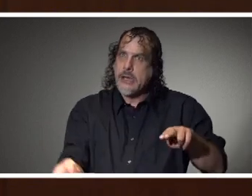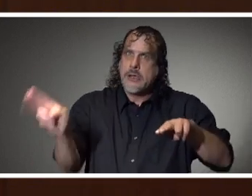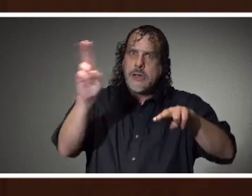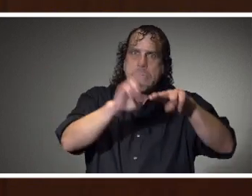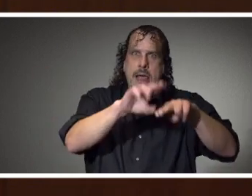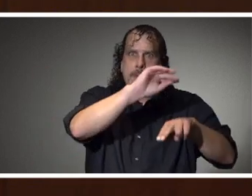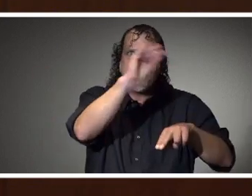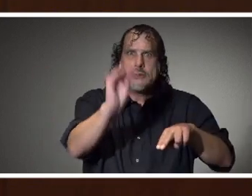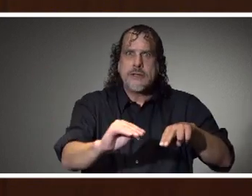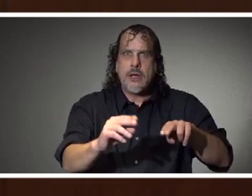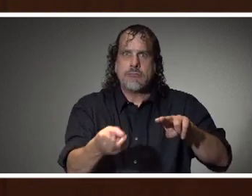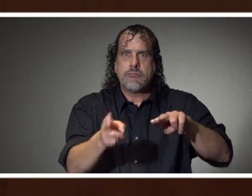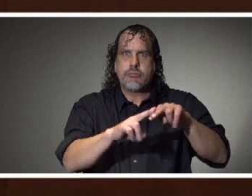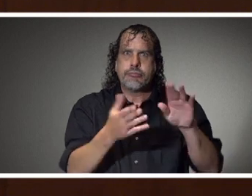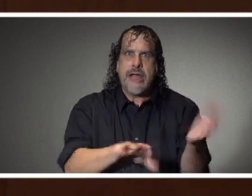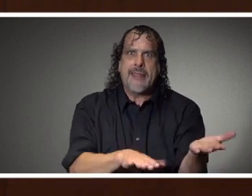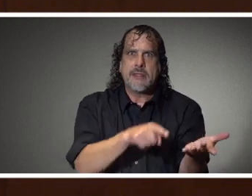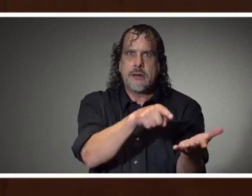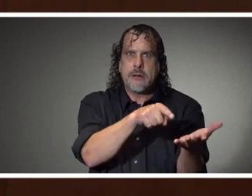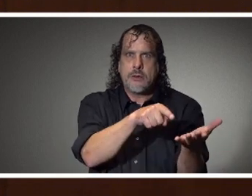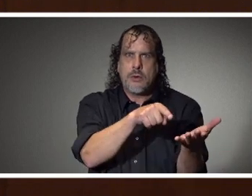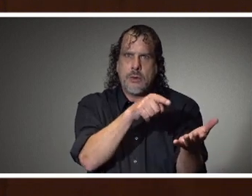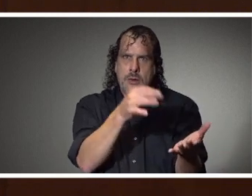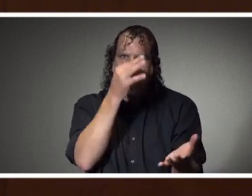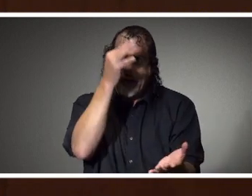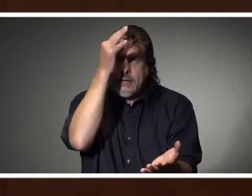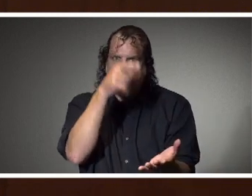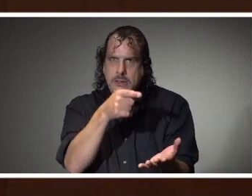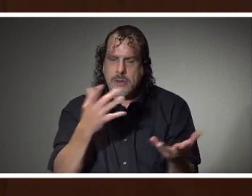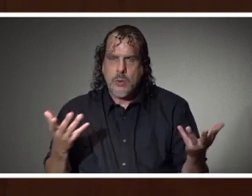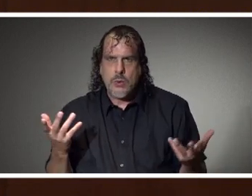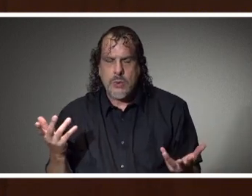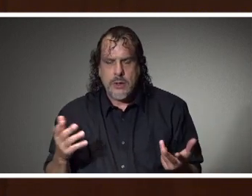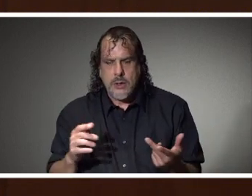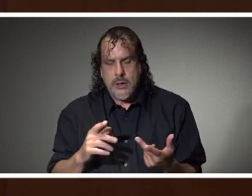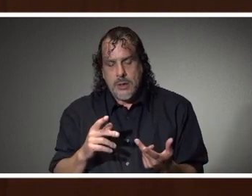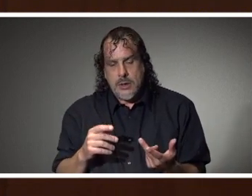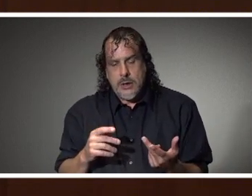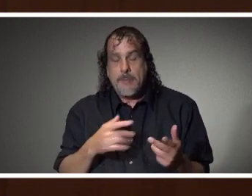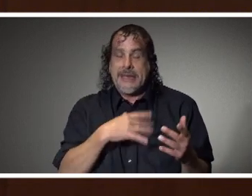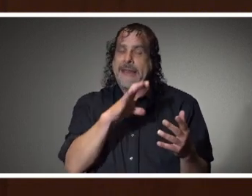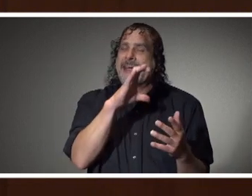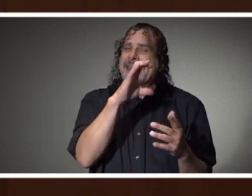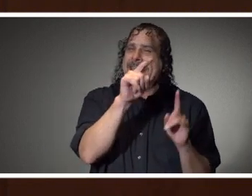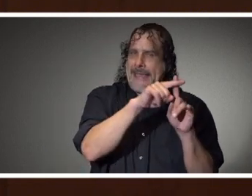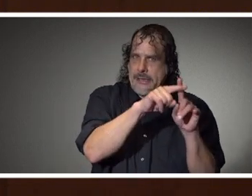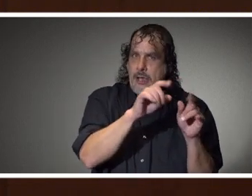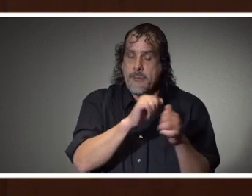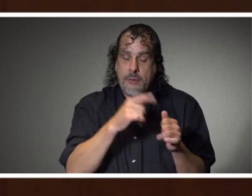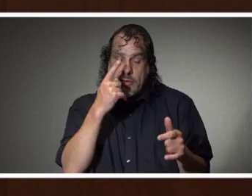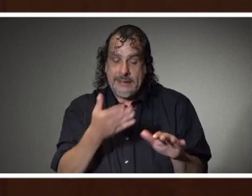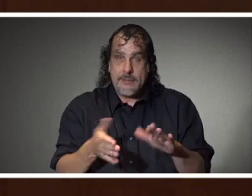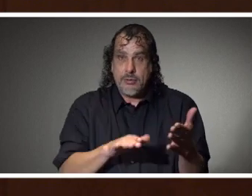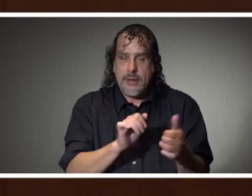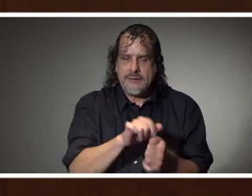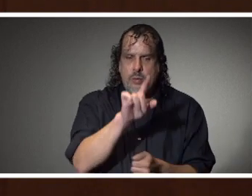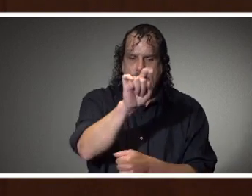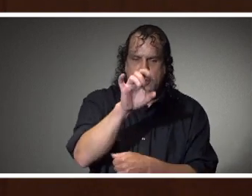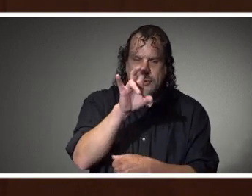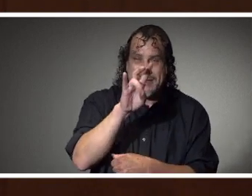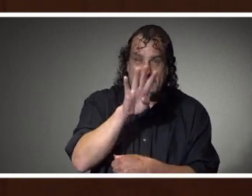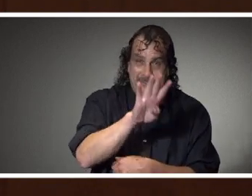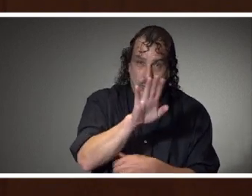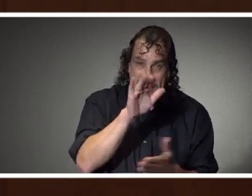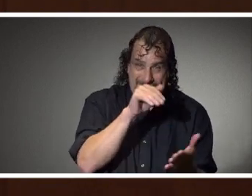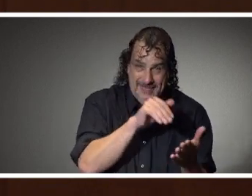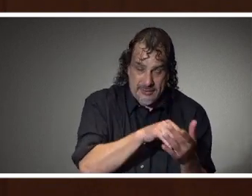mortality rate. If we look at the case rate. If we look at the mortality rate among Native Americans is 174 per